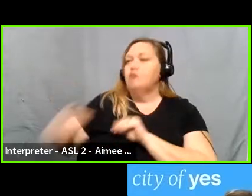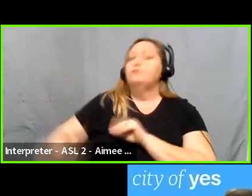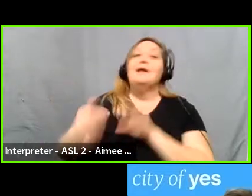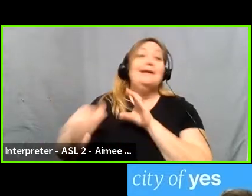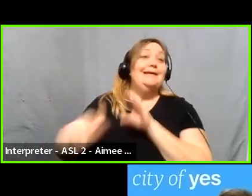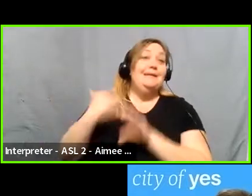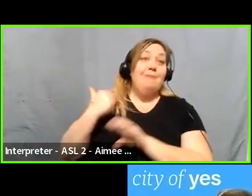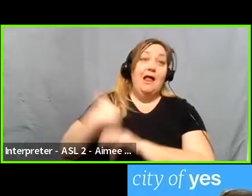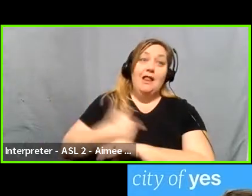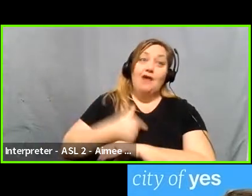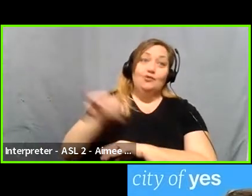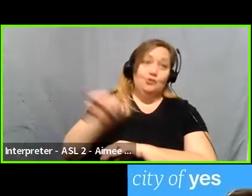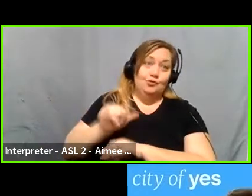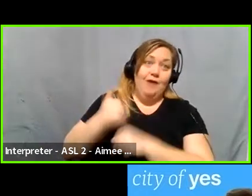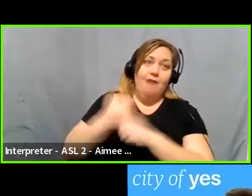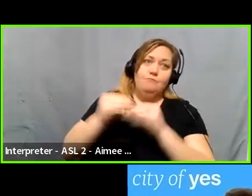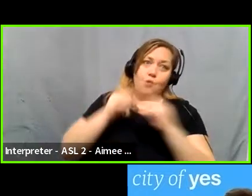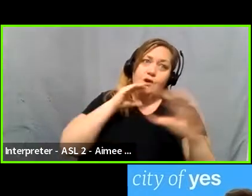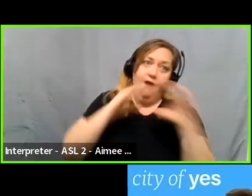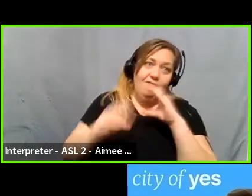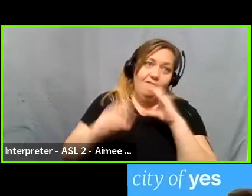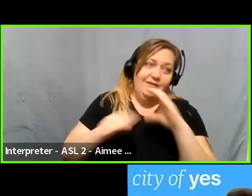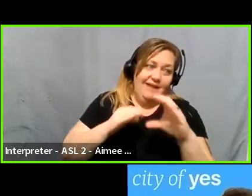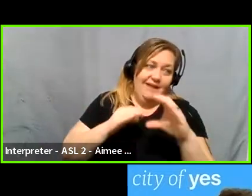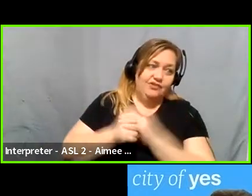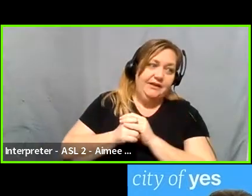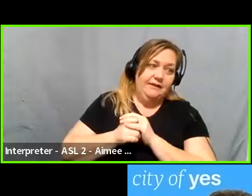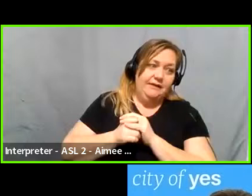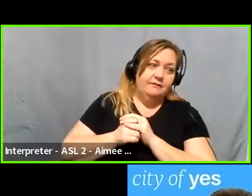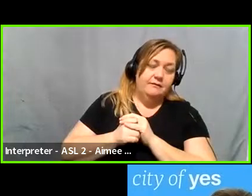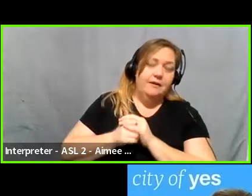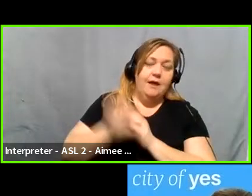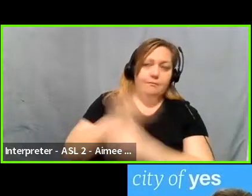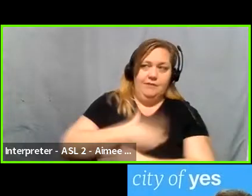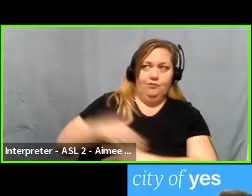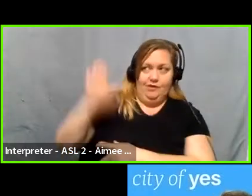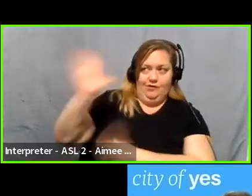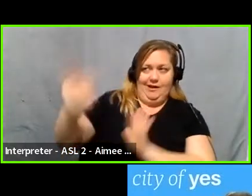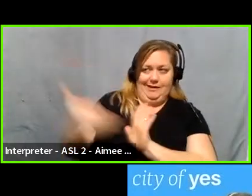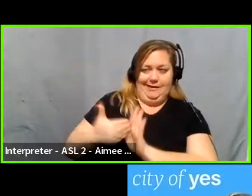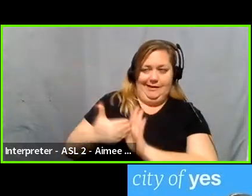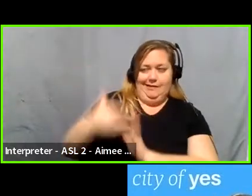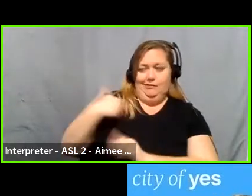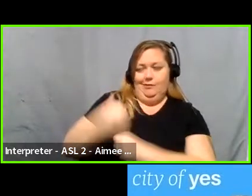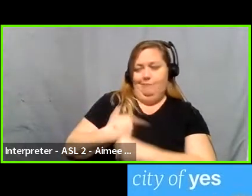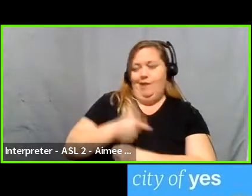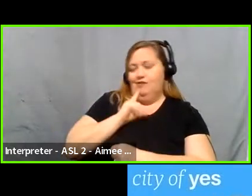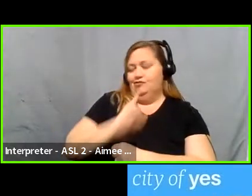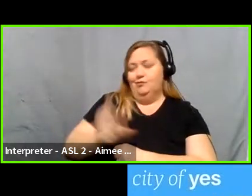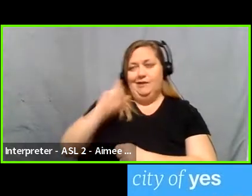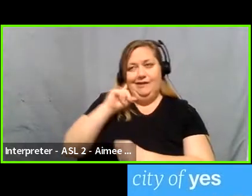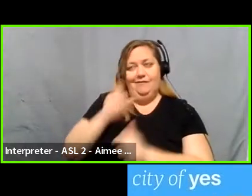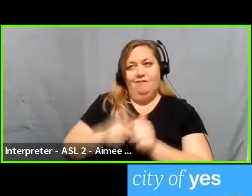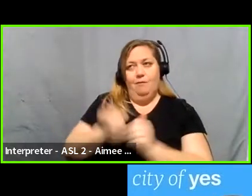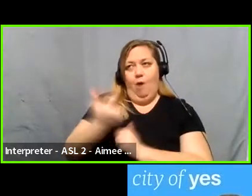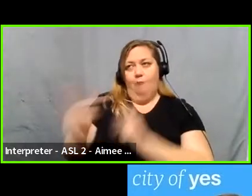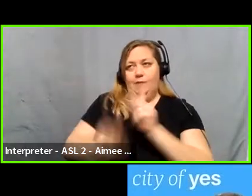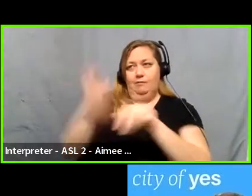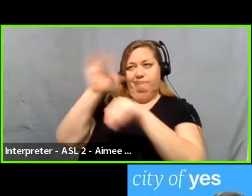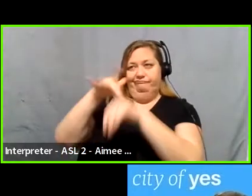us as well, um, to have more conversation. Um, and please raise your hand again so that we can just make sure we're just hearing from everybody.